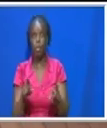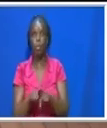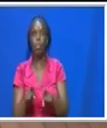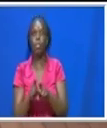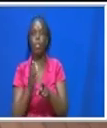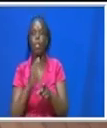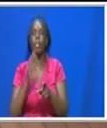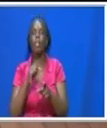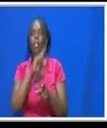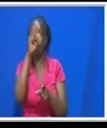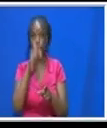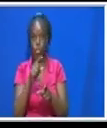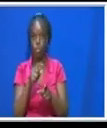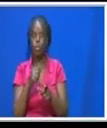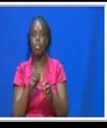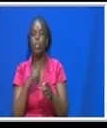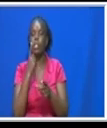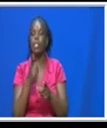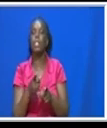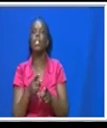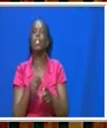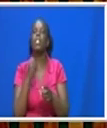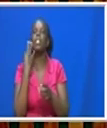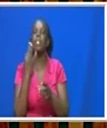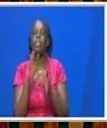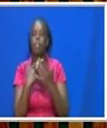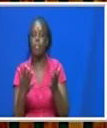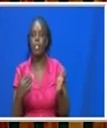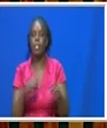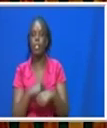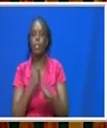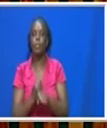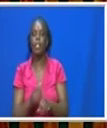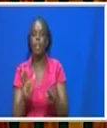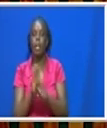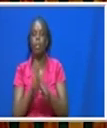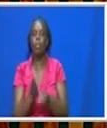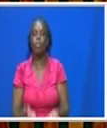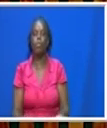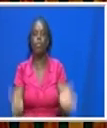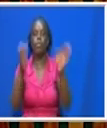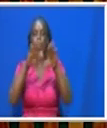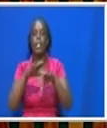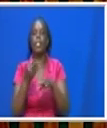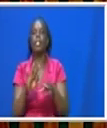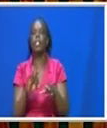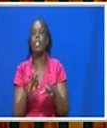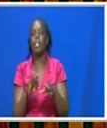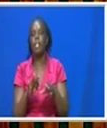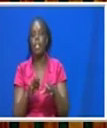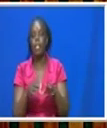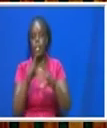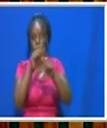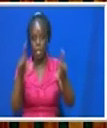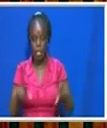another question. State 3 factors that lead to frequent flooding in the lake region of Kenya. State